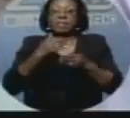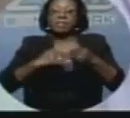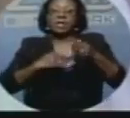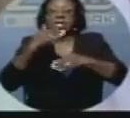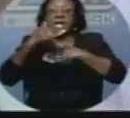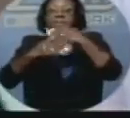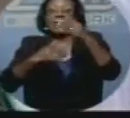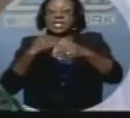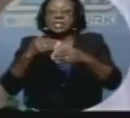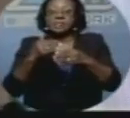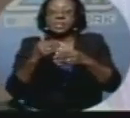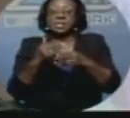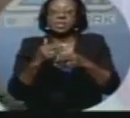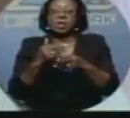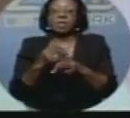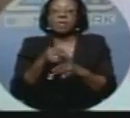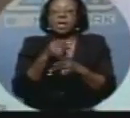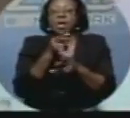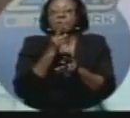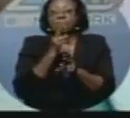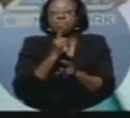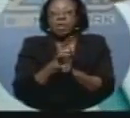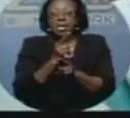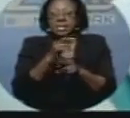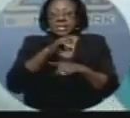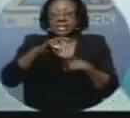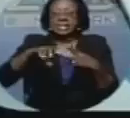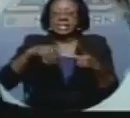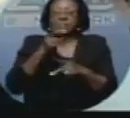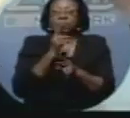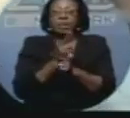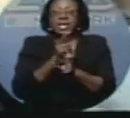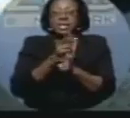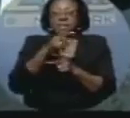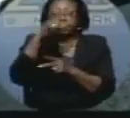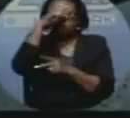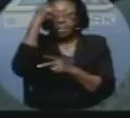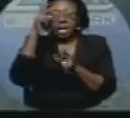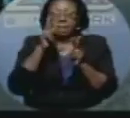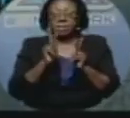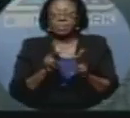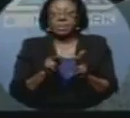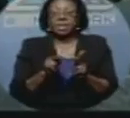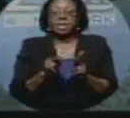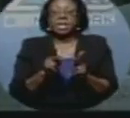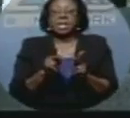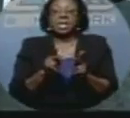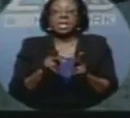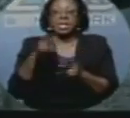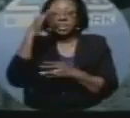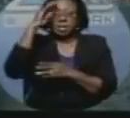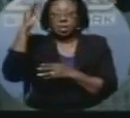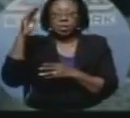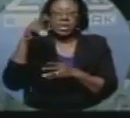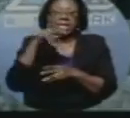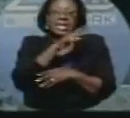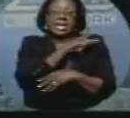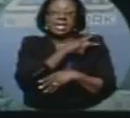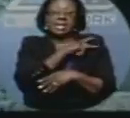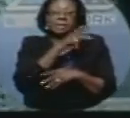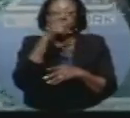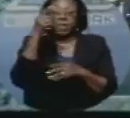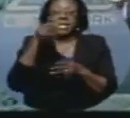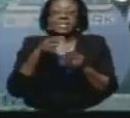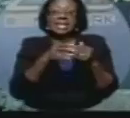continually fought against discrimination and inequality among peoples. Mr. Christie lauded Kennedy for his visionary leadership both in the